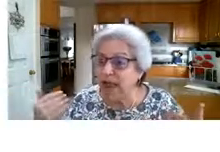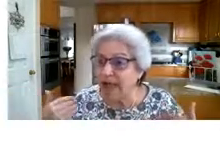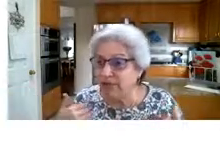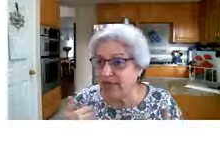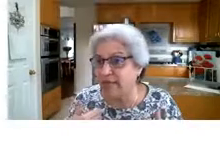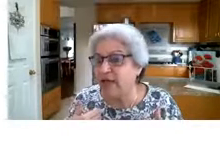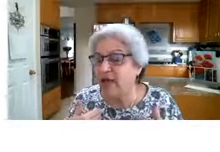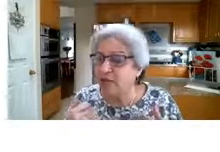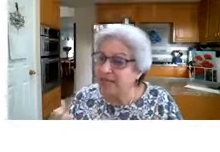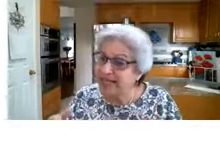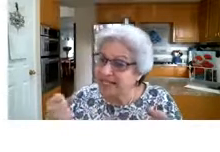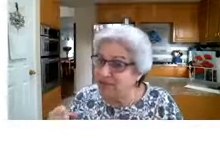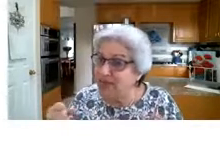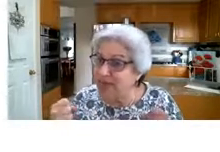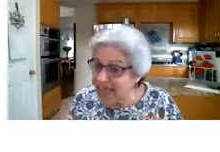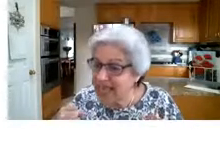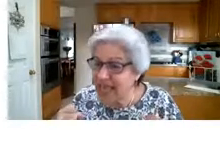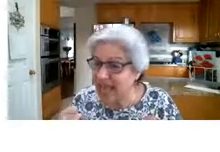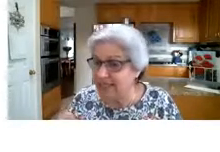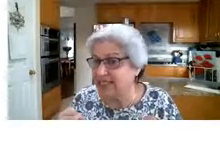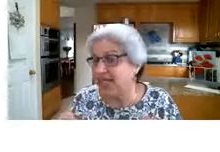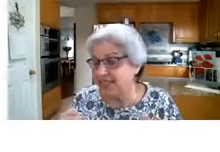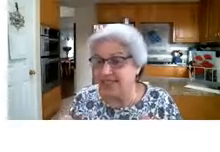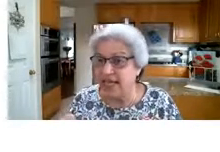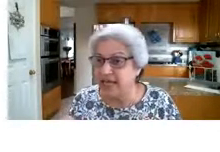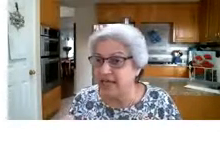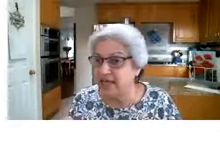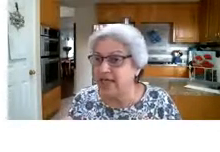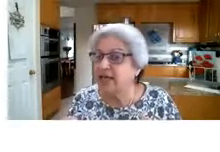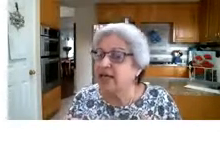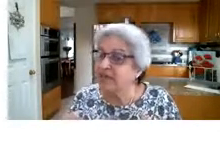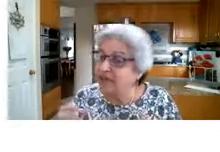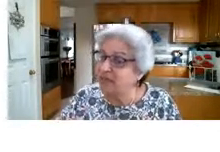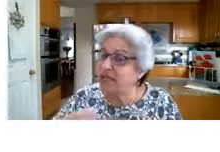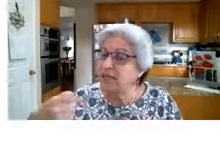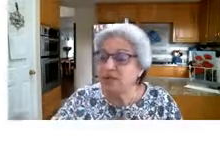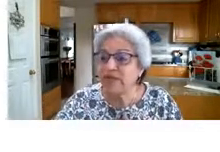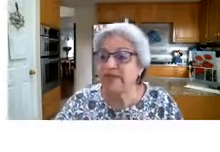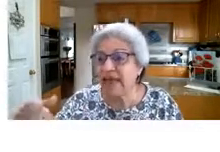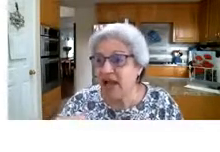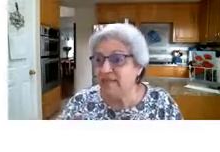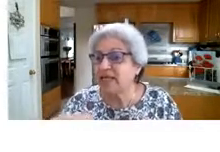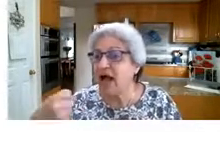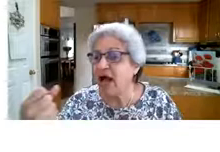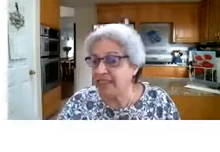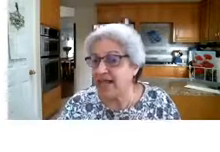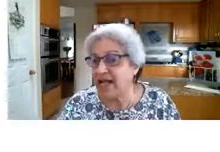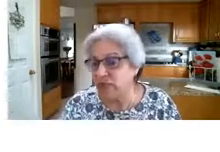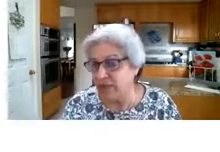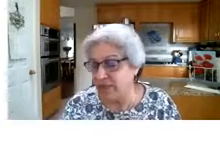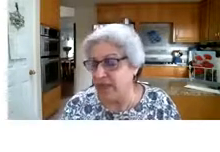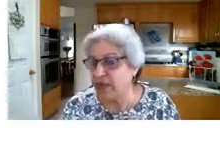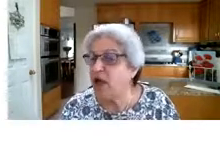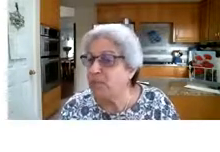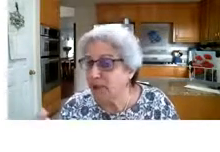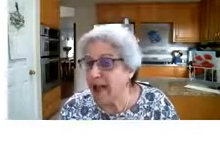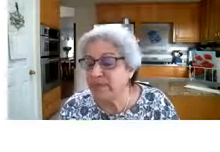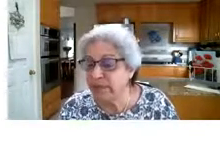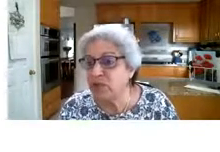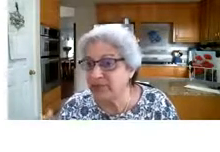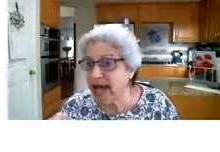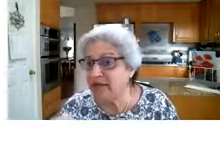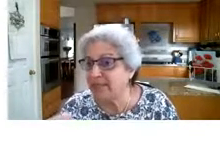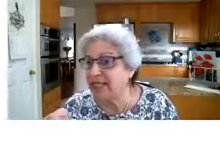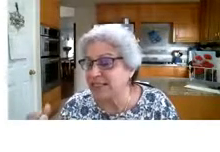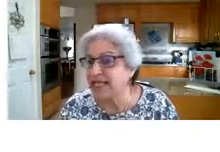people around them. Because if they can't get sick, then the people that they come in contact with